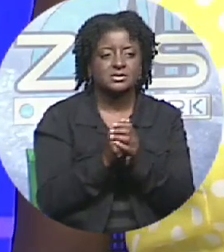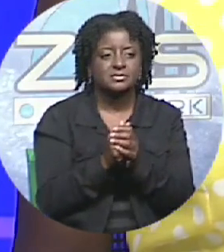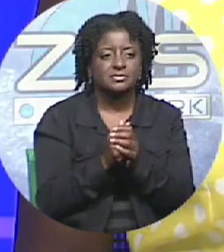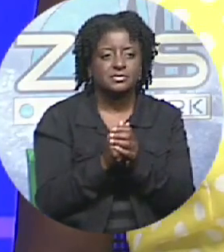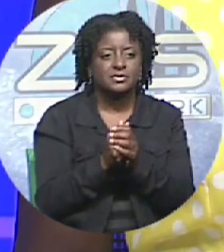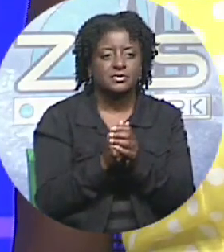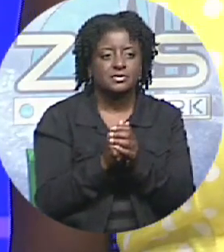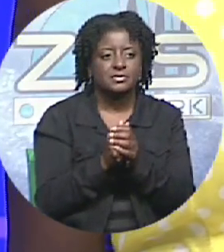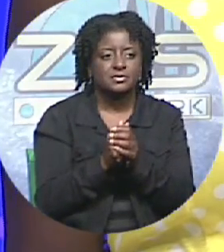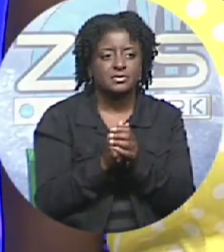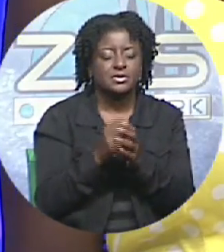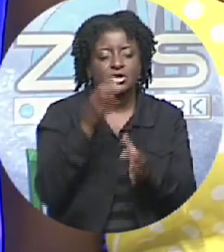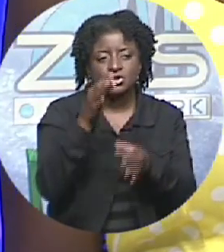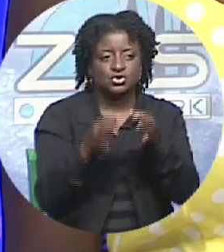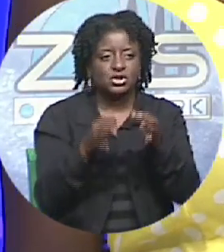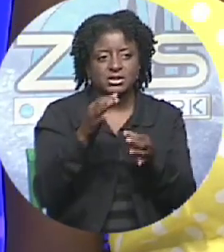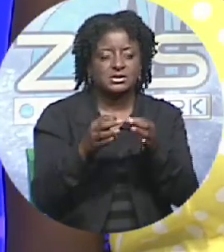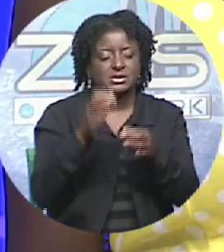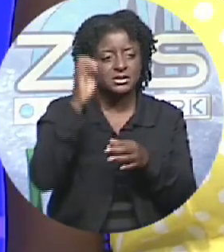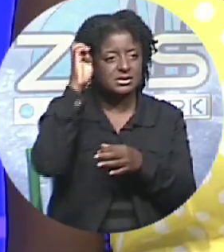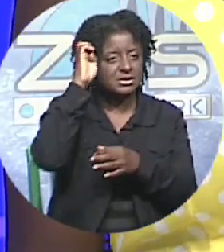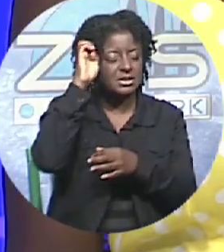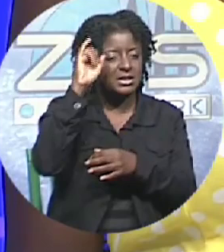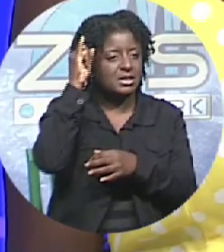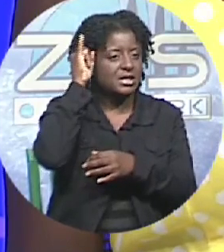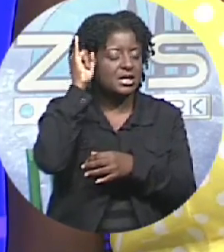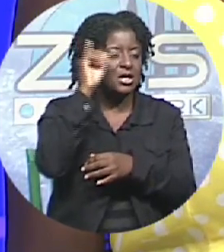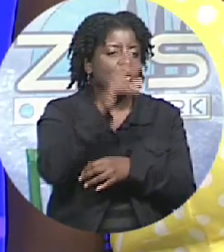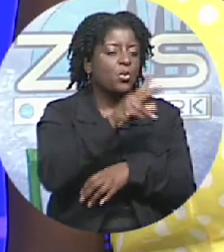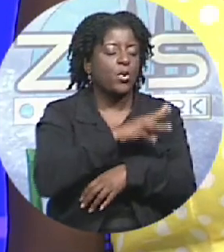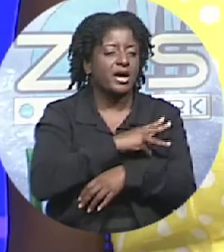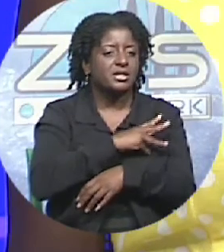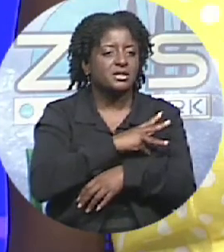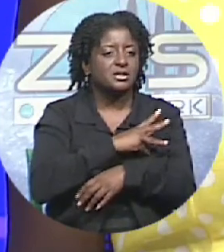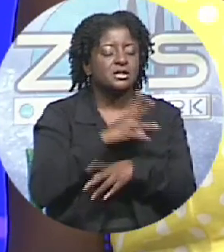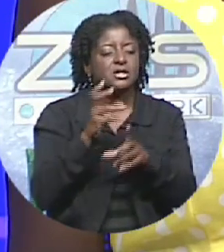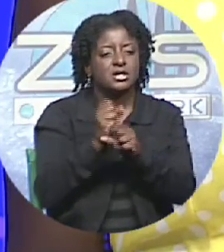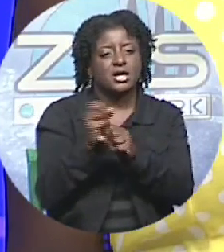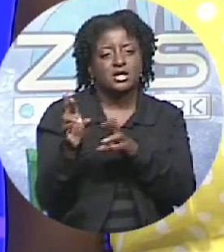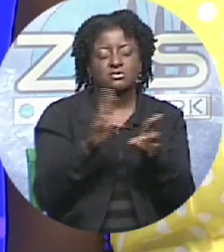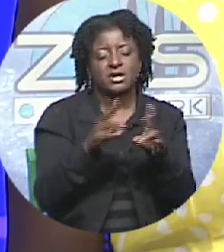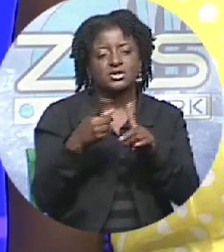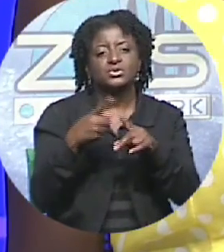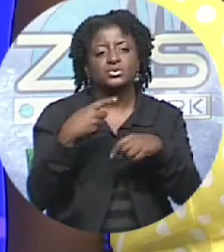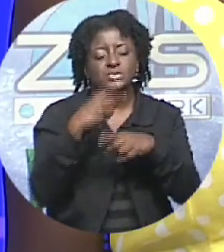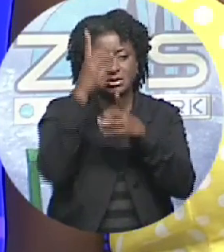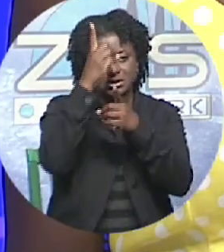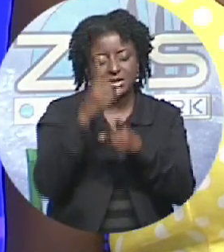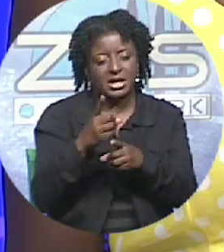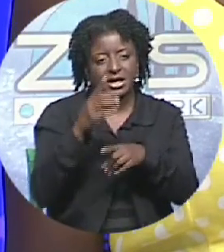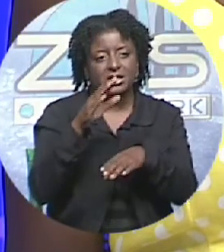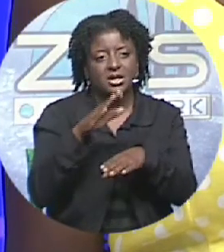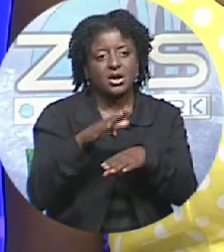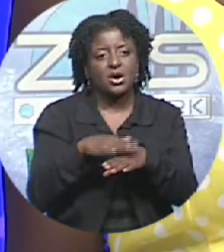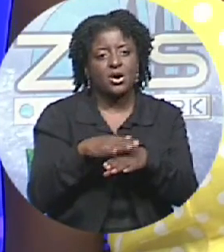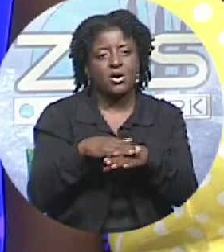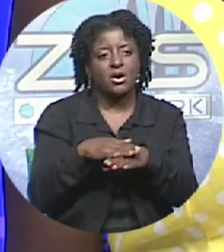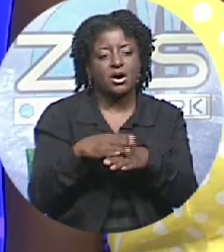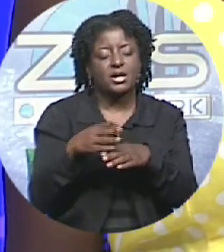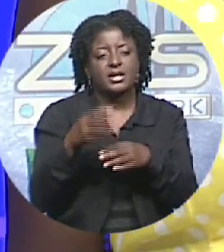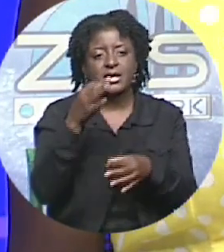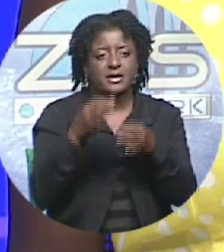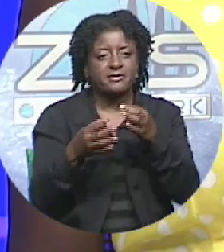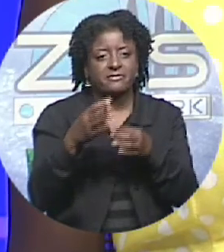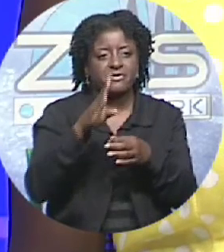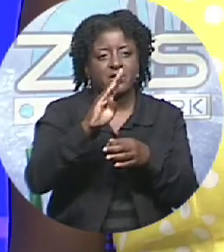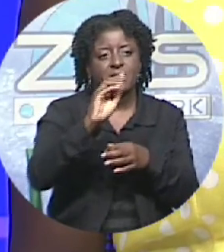and Justice Ian Winder is set to make a decision on whether Bahamar will get its wish to have its bankruptcy application approved so